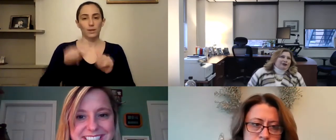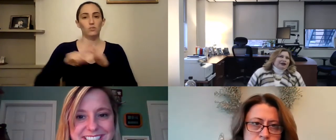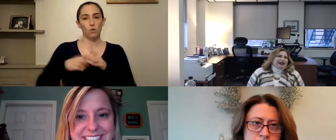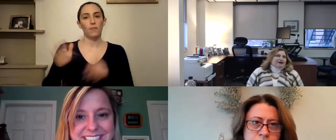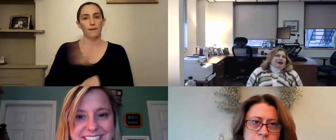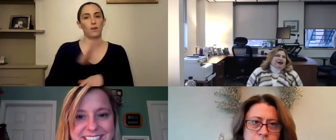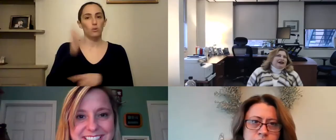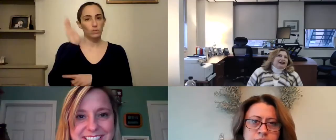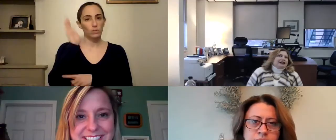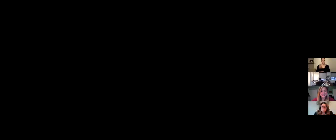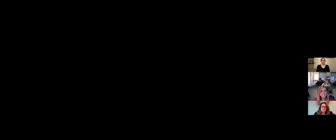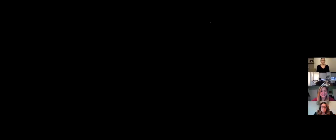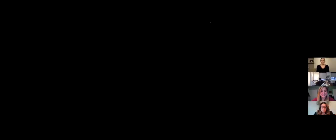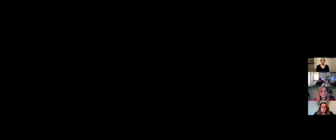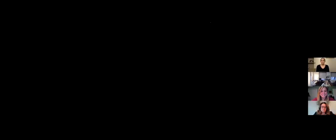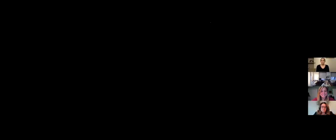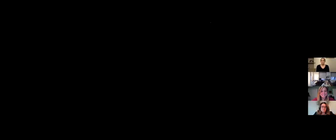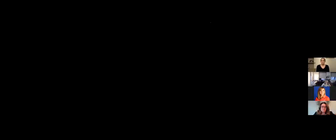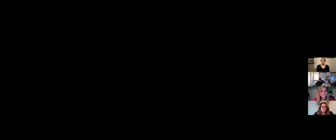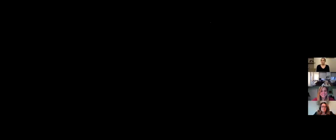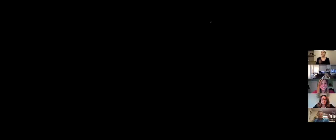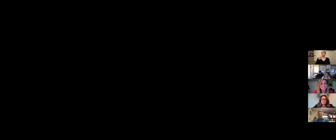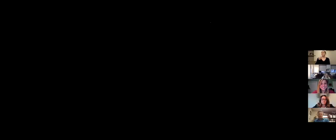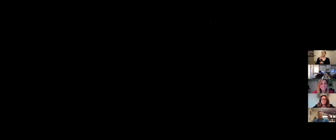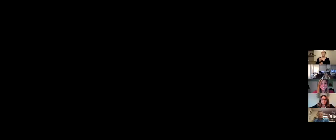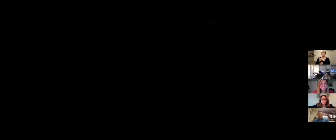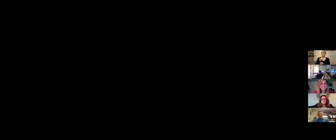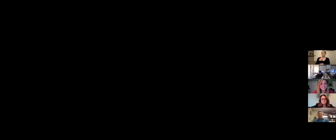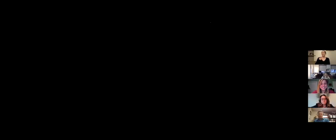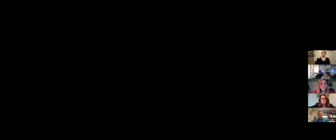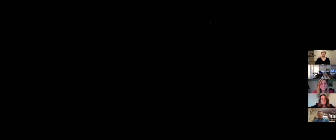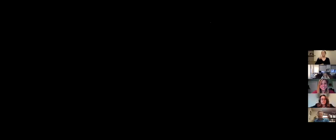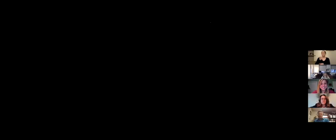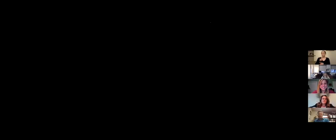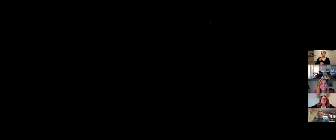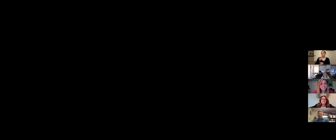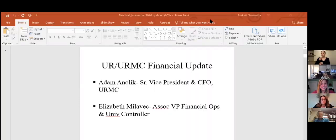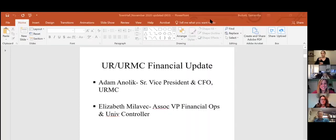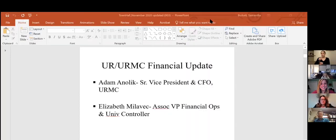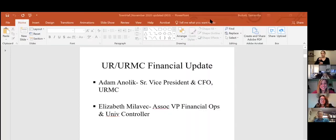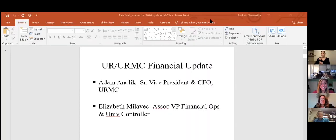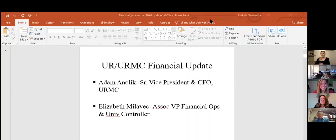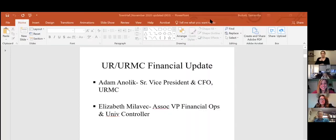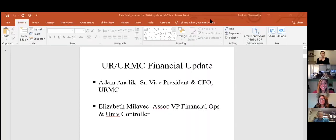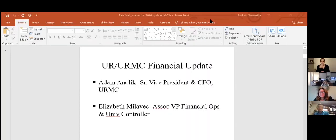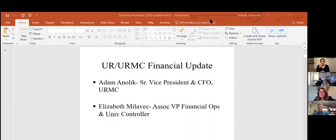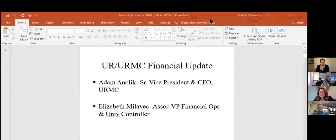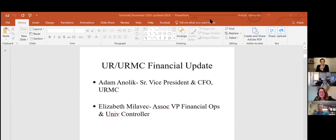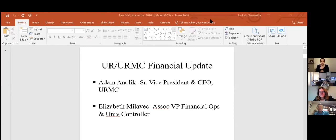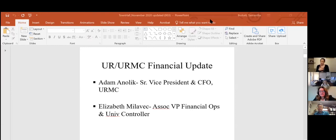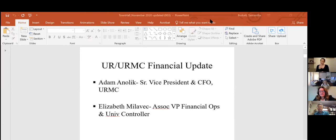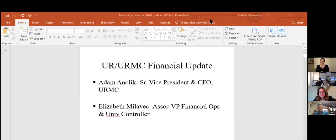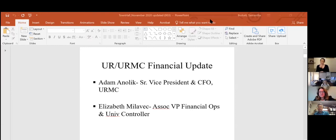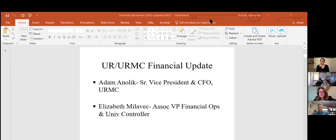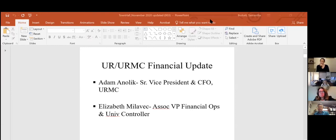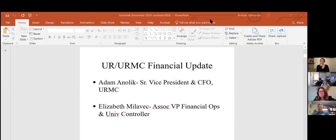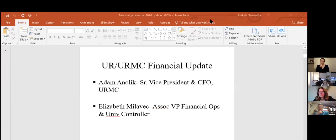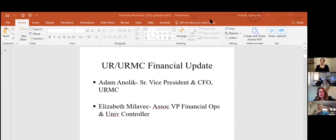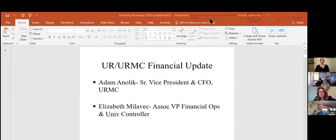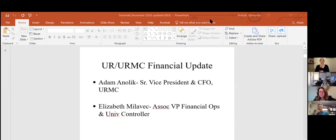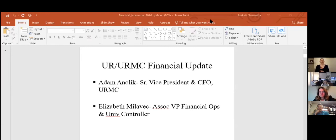So I believe Liz Malovic, am I saying that right, Liz? I always get your last name wrong. It's okay, Kathy.